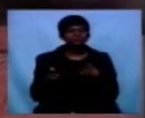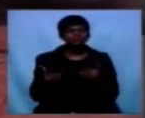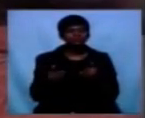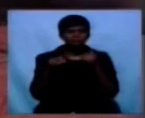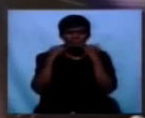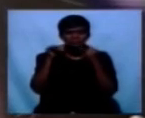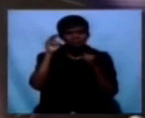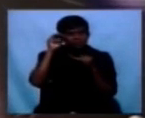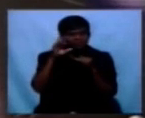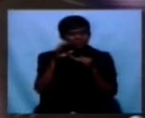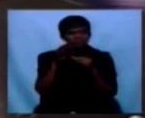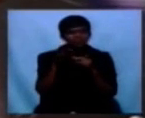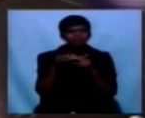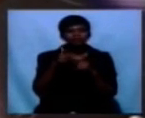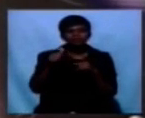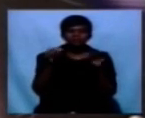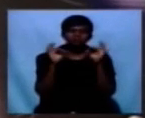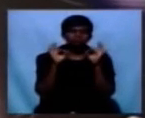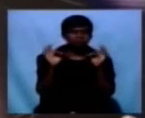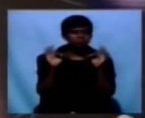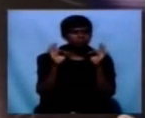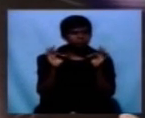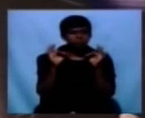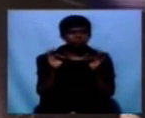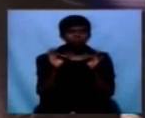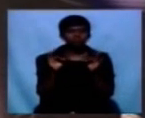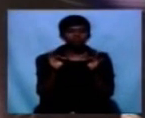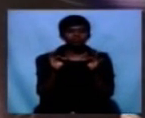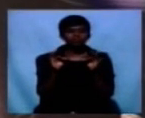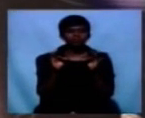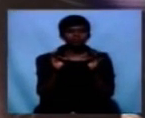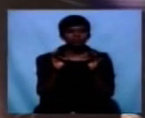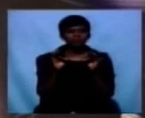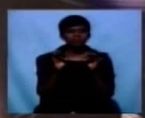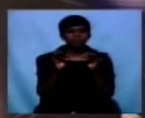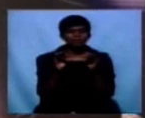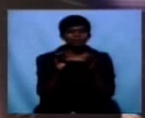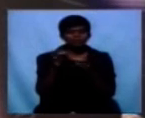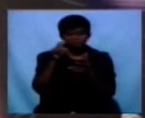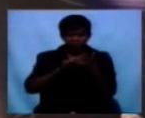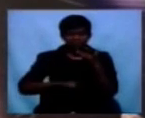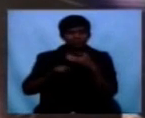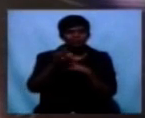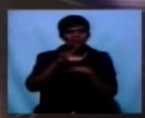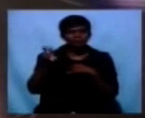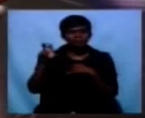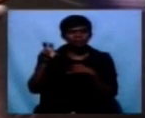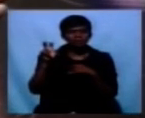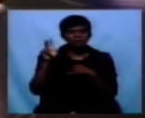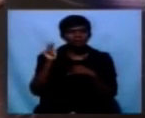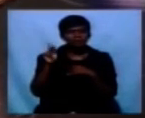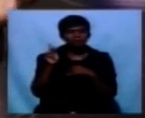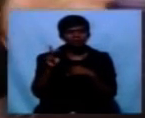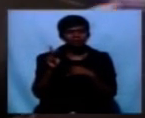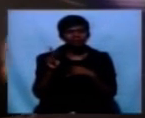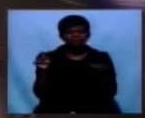Minister, as government, you've been smart on them. You've said, well, tax exempt, we've added 300 kwacha, is it? Yes, we've done that.